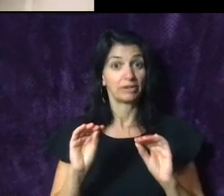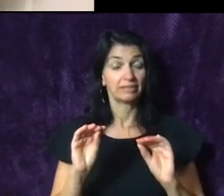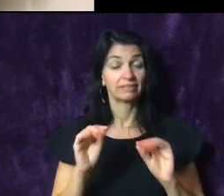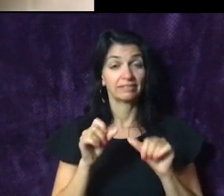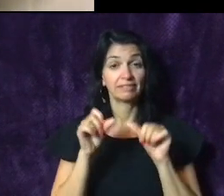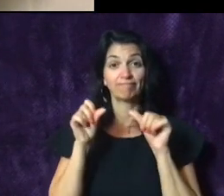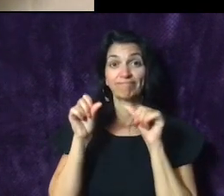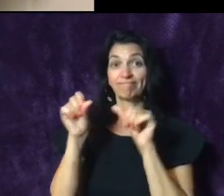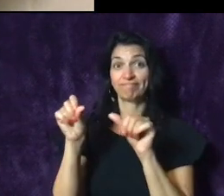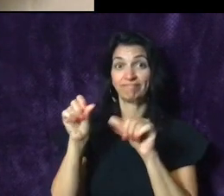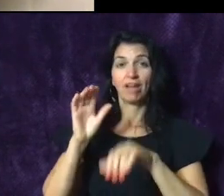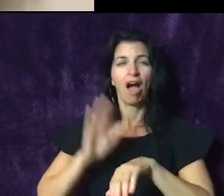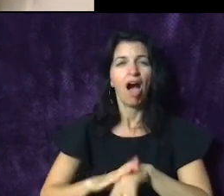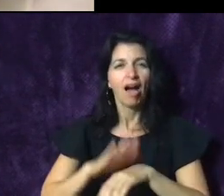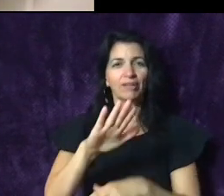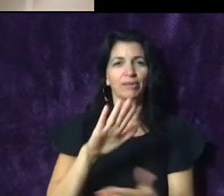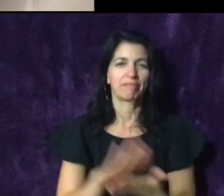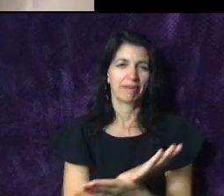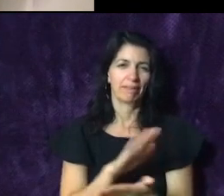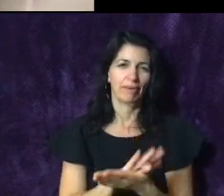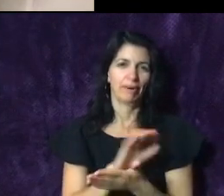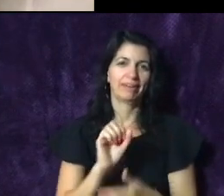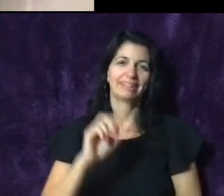your Post-its on your paper,